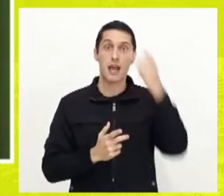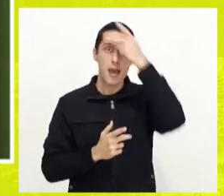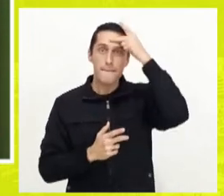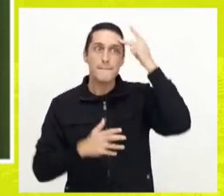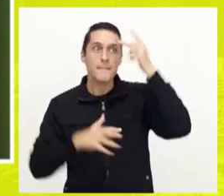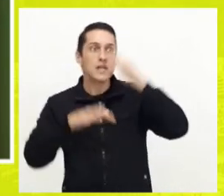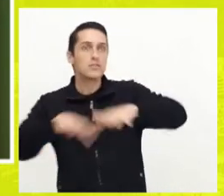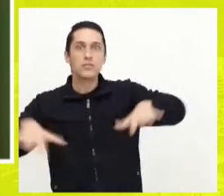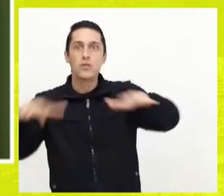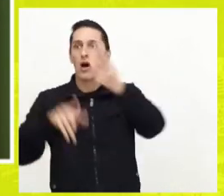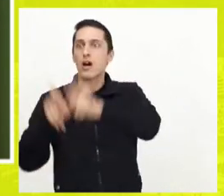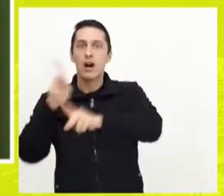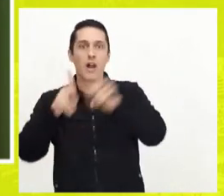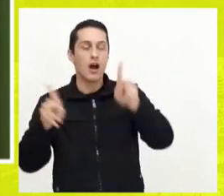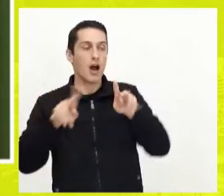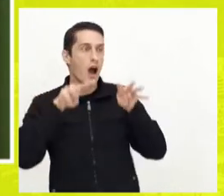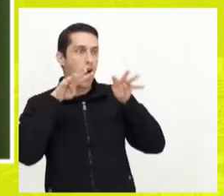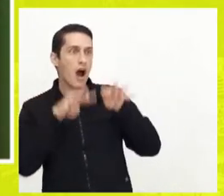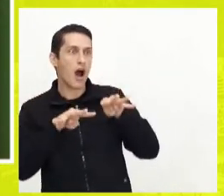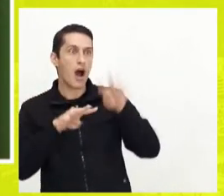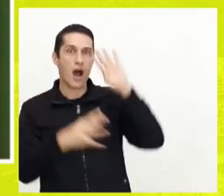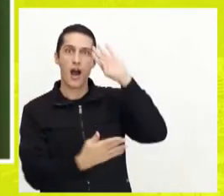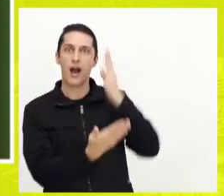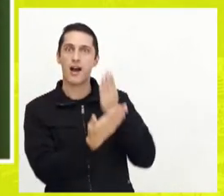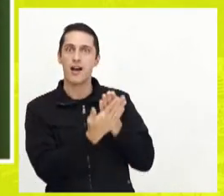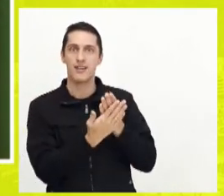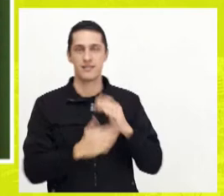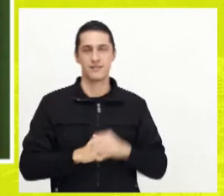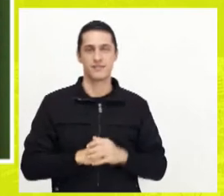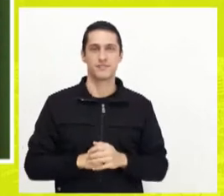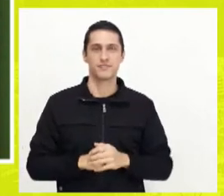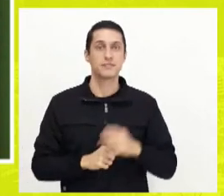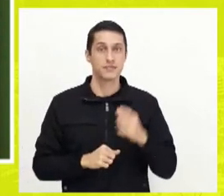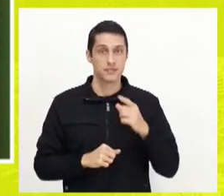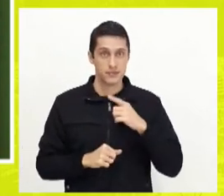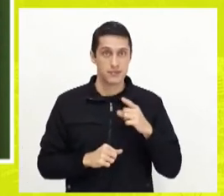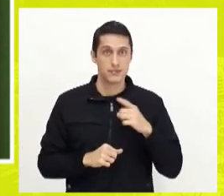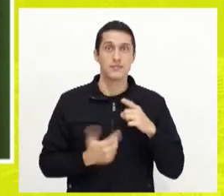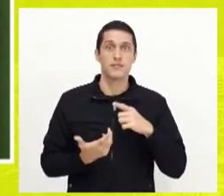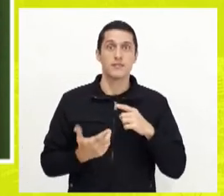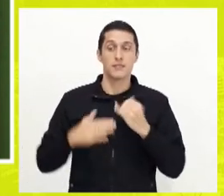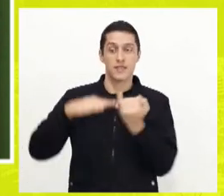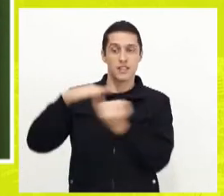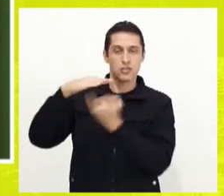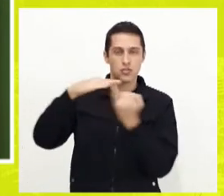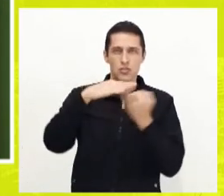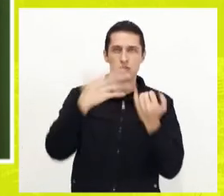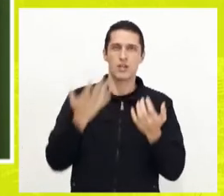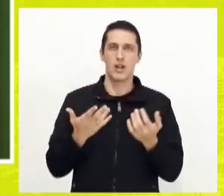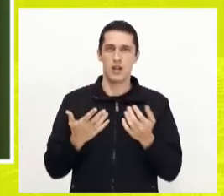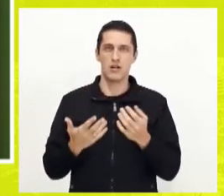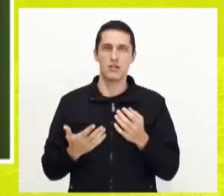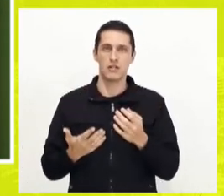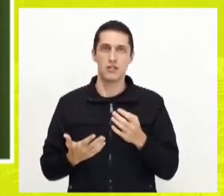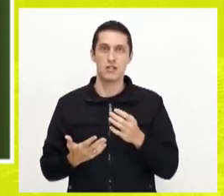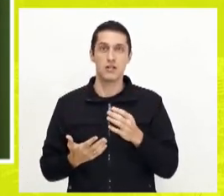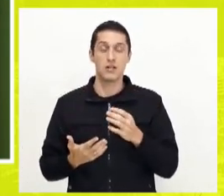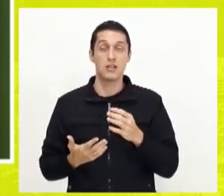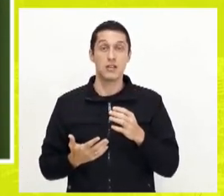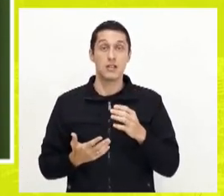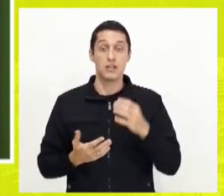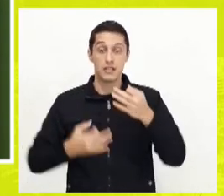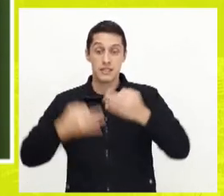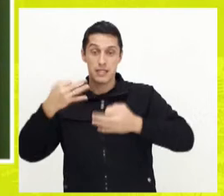people that citizens listen to and believe in them then the the electoral courts the